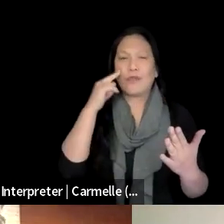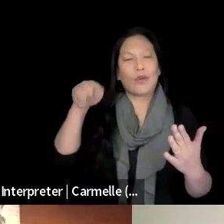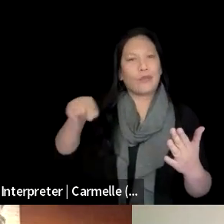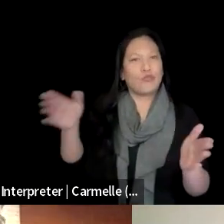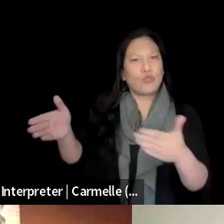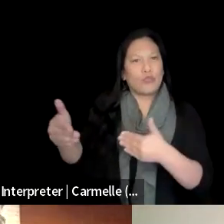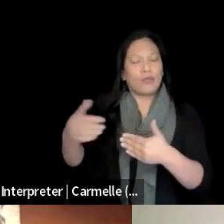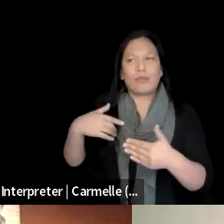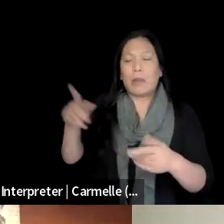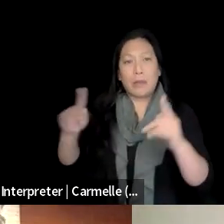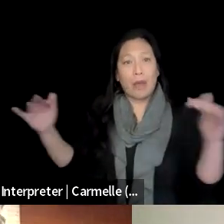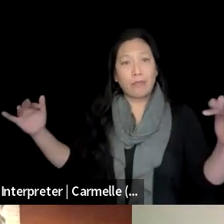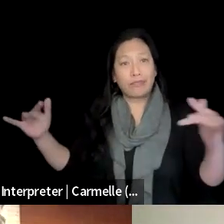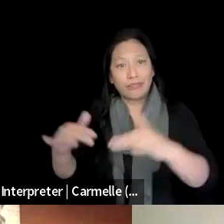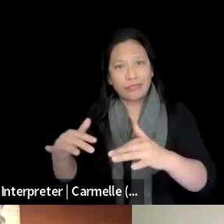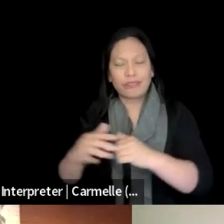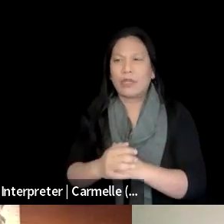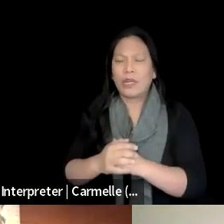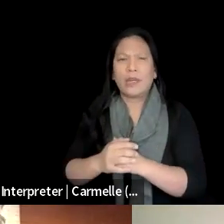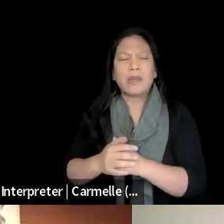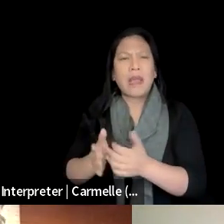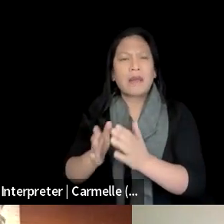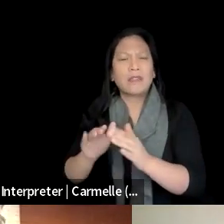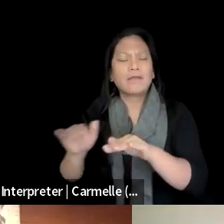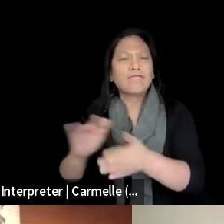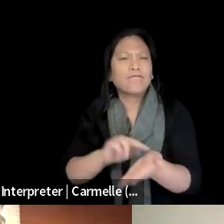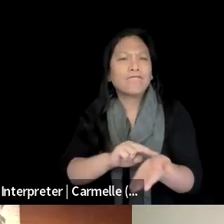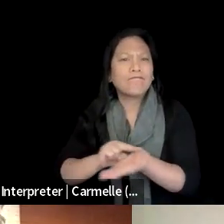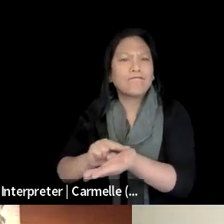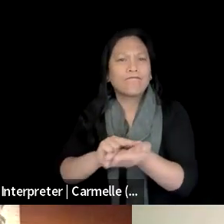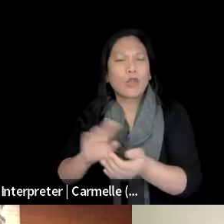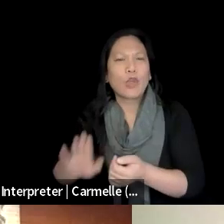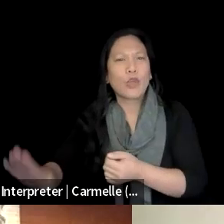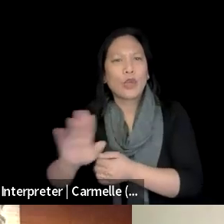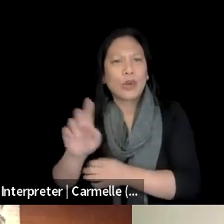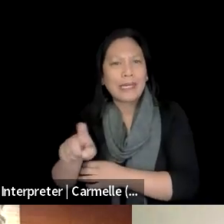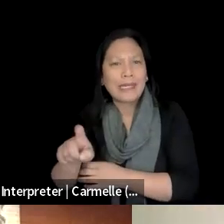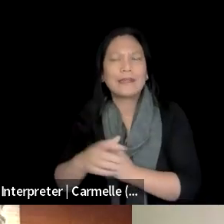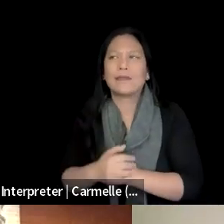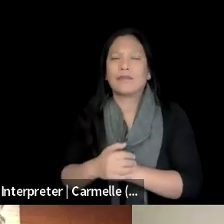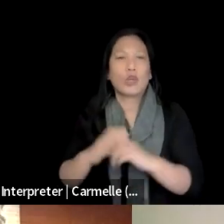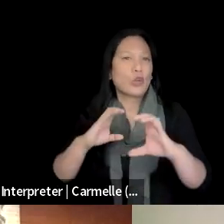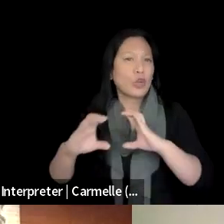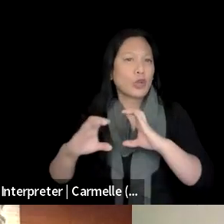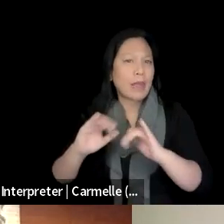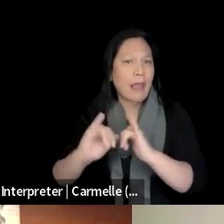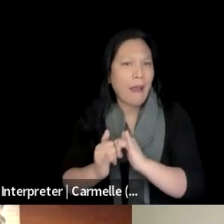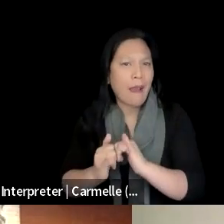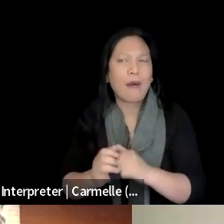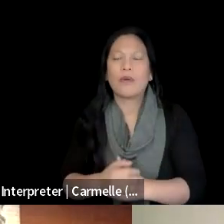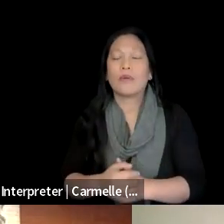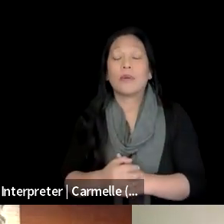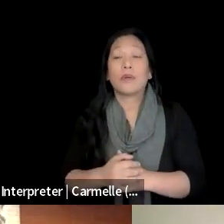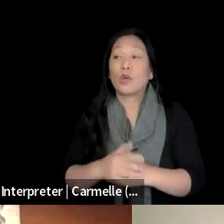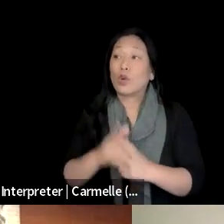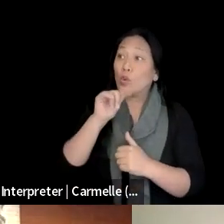are everyone like needs? How do I best communicate with you throughout the process? Um, uh, who's